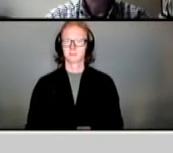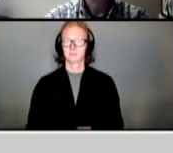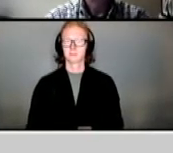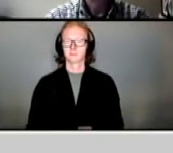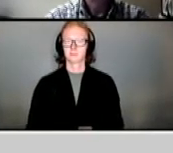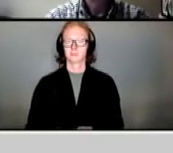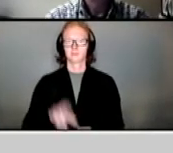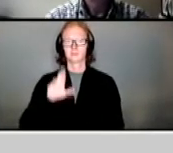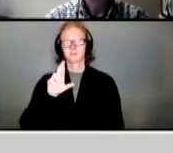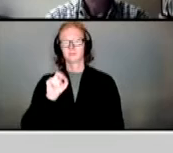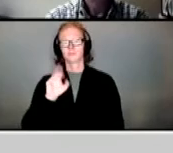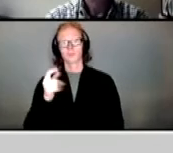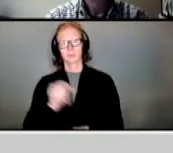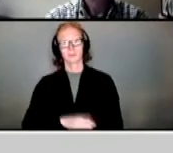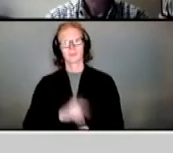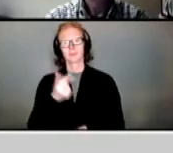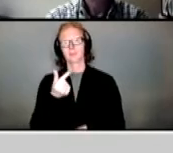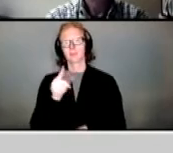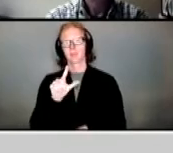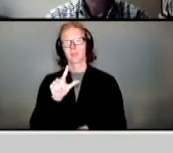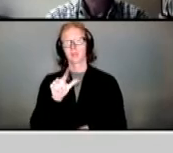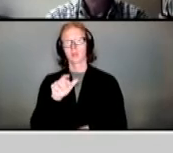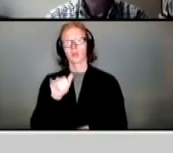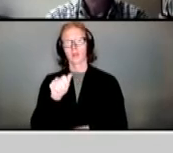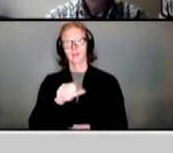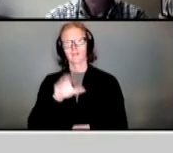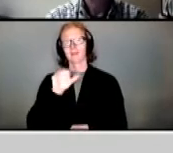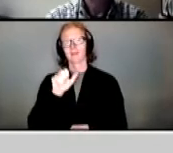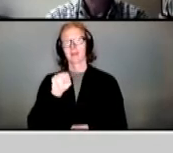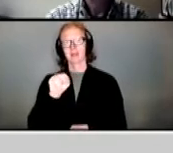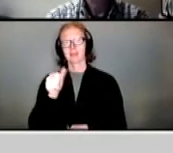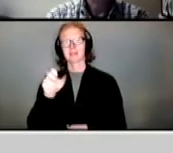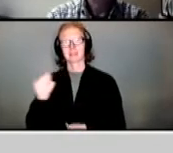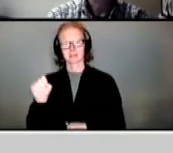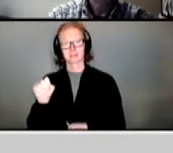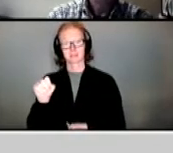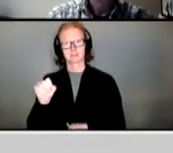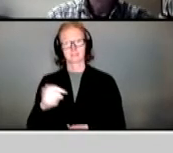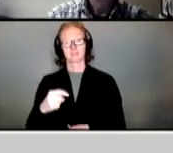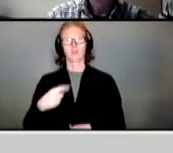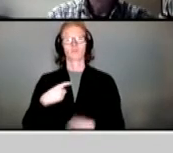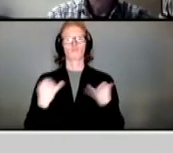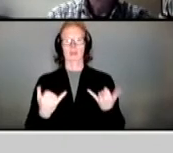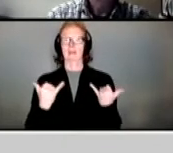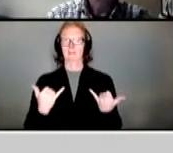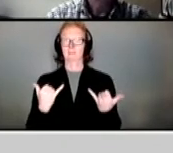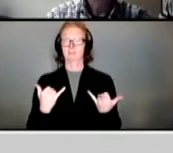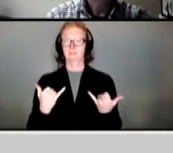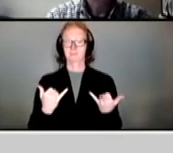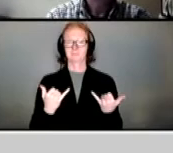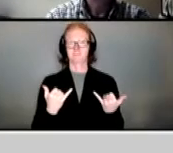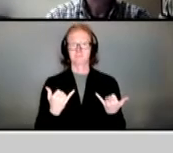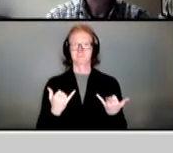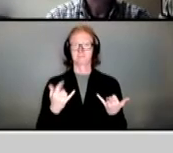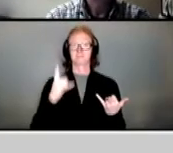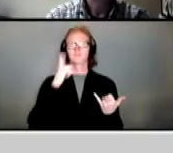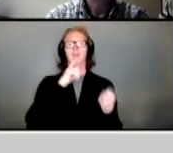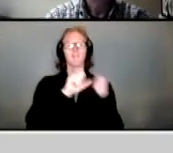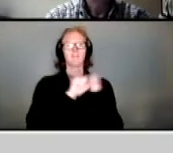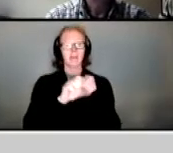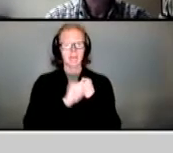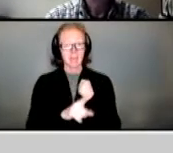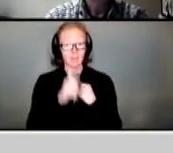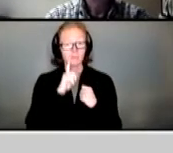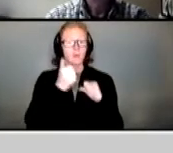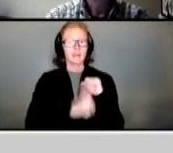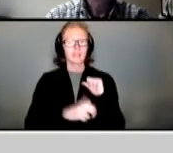Robert, my name is Gloria Kenson. And right now, we're sending out flyers to the different